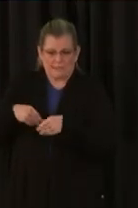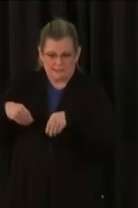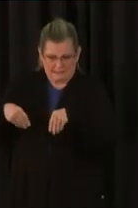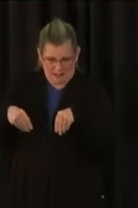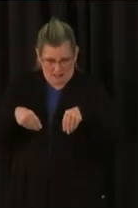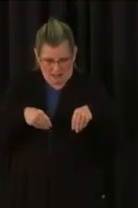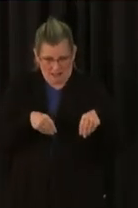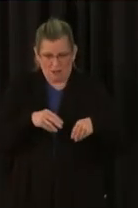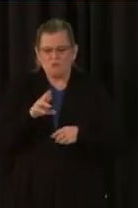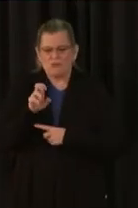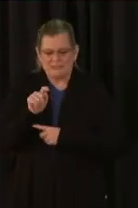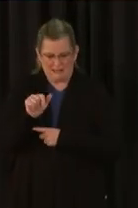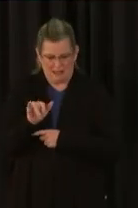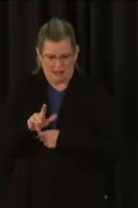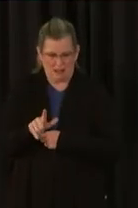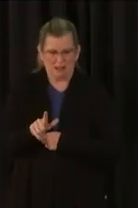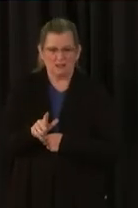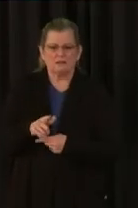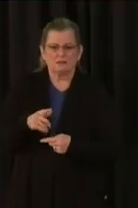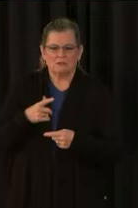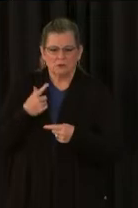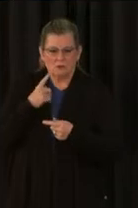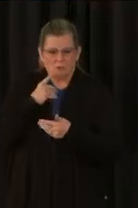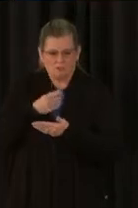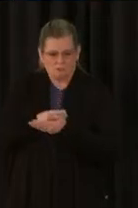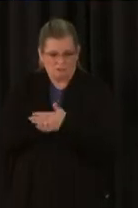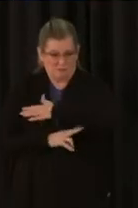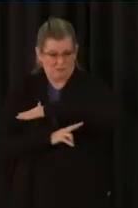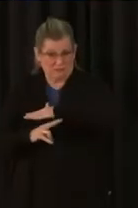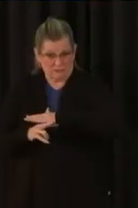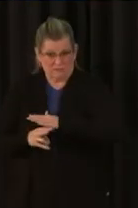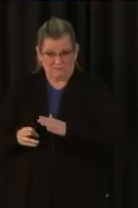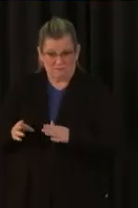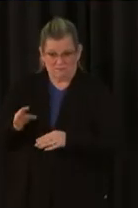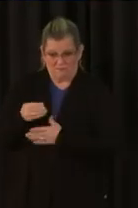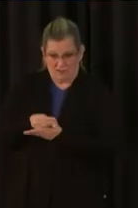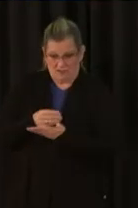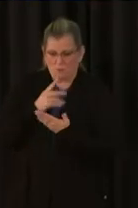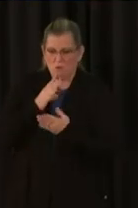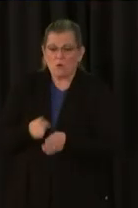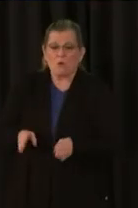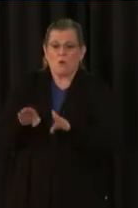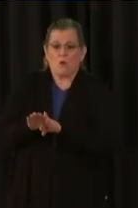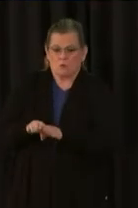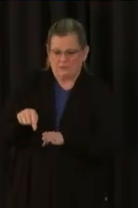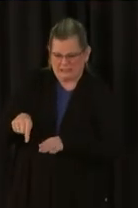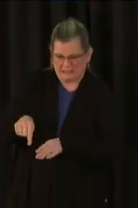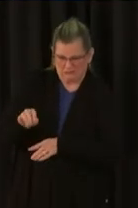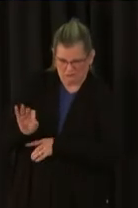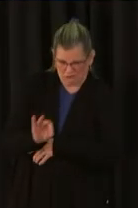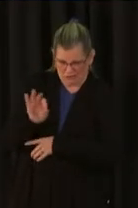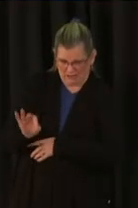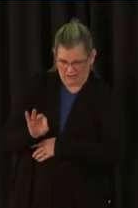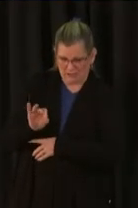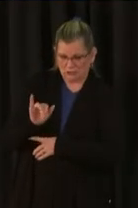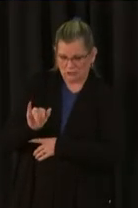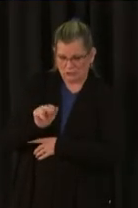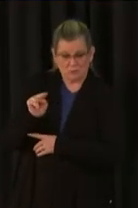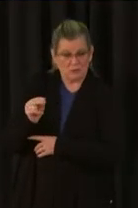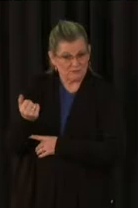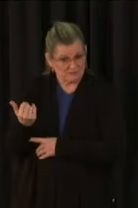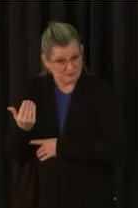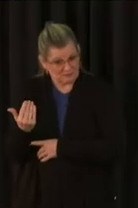been extended. It will close this Friday on the 15th. So please, if you fall into